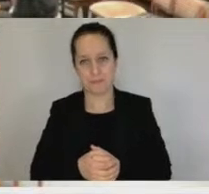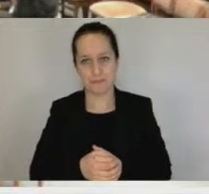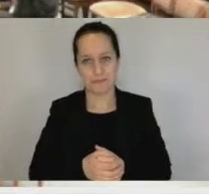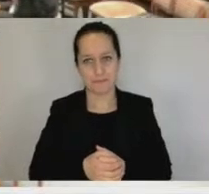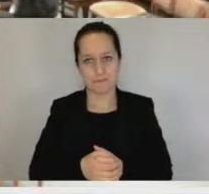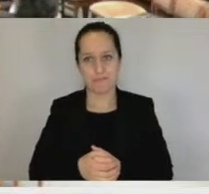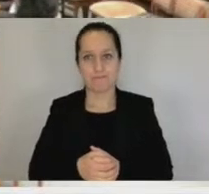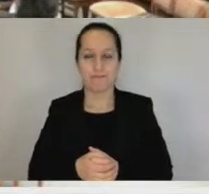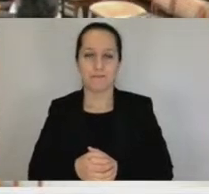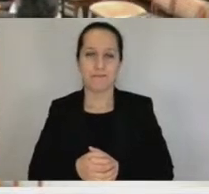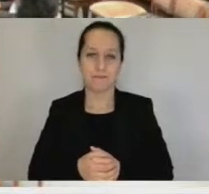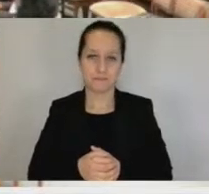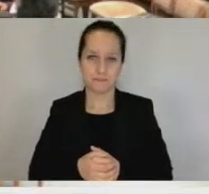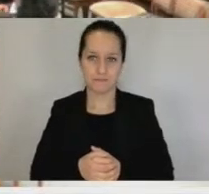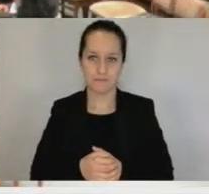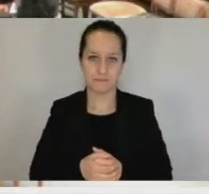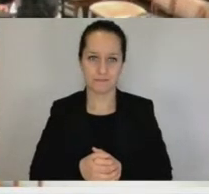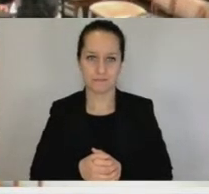Rodrigo.